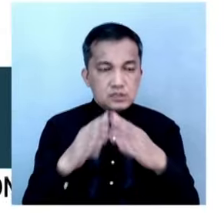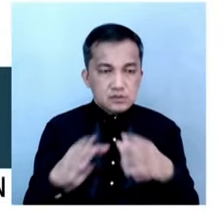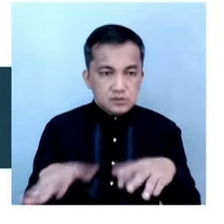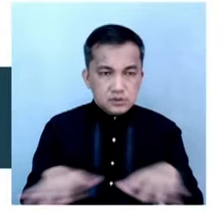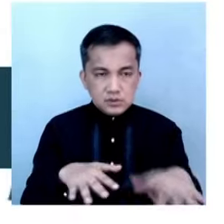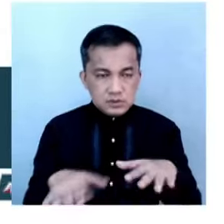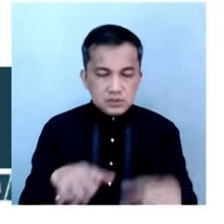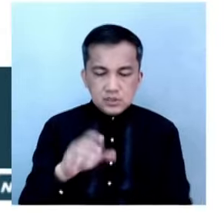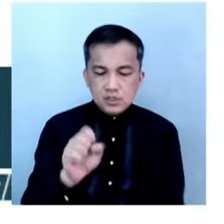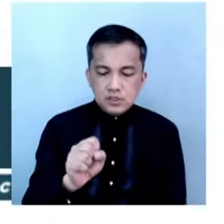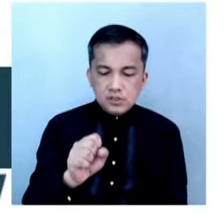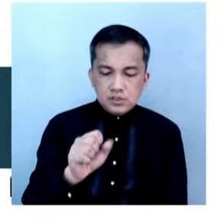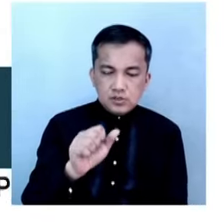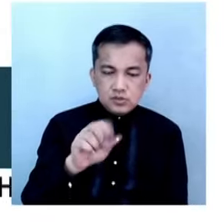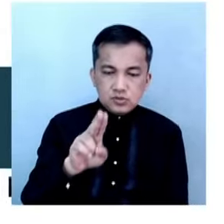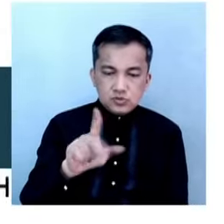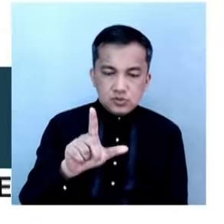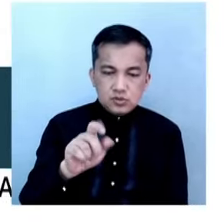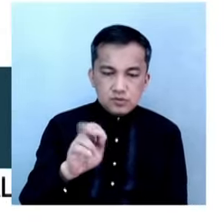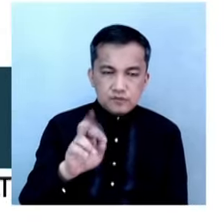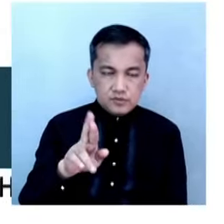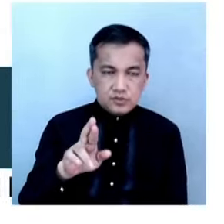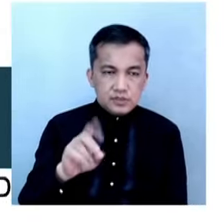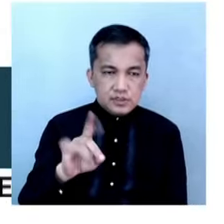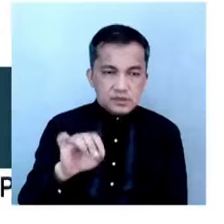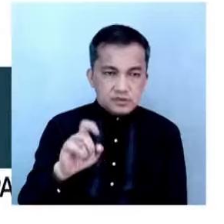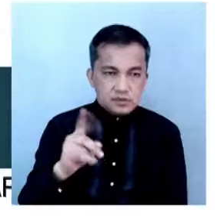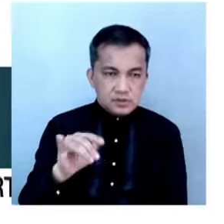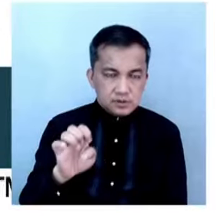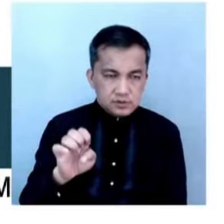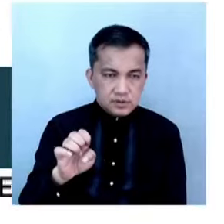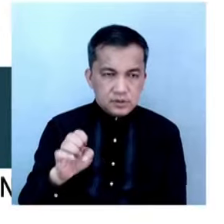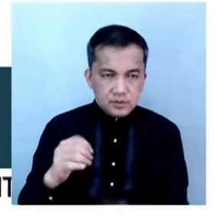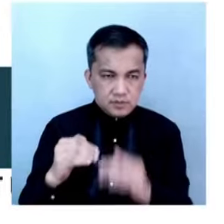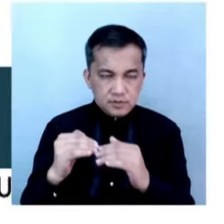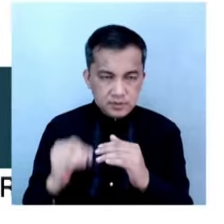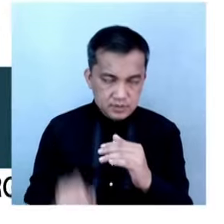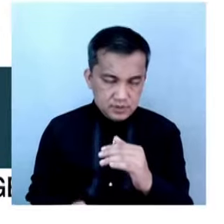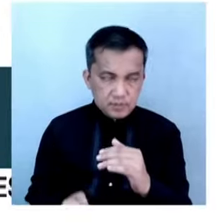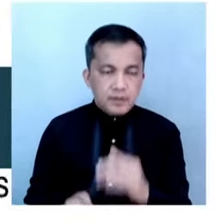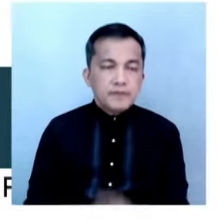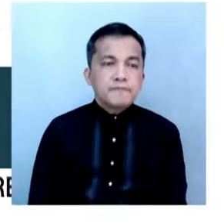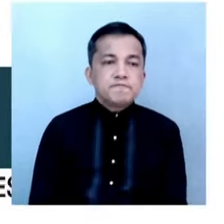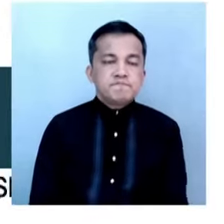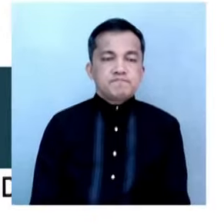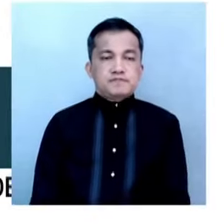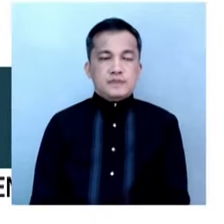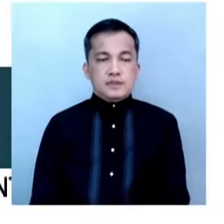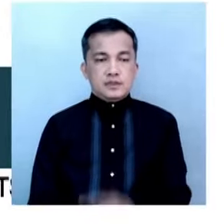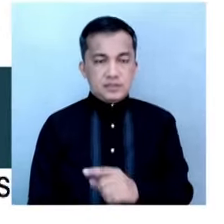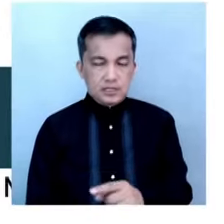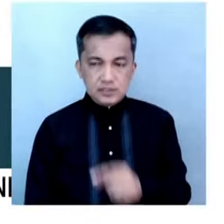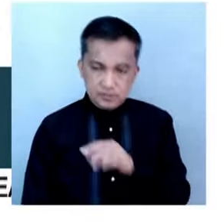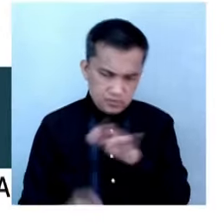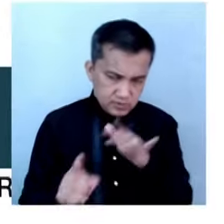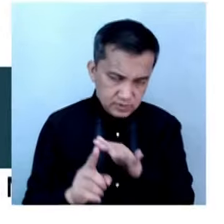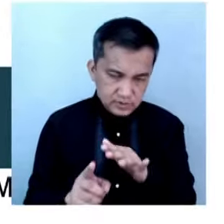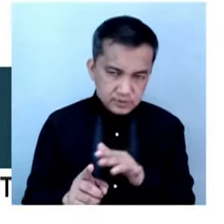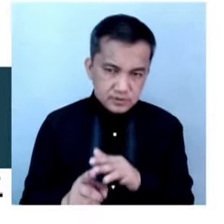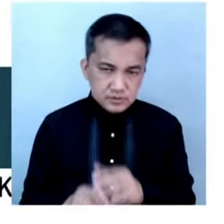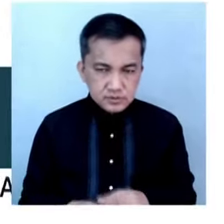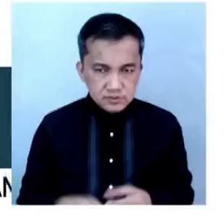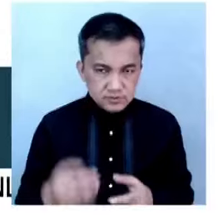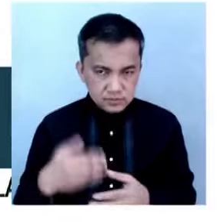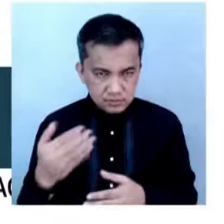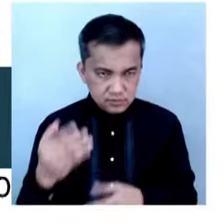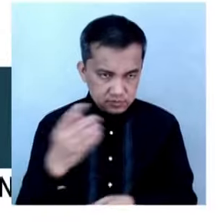sulfur dioxide na inire-release ng volcano ay bababa na yung level. So, kung yan po yung maobserbahan natin in the coming days, then